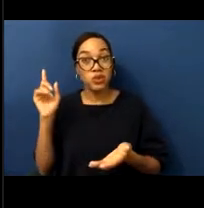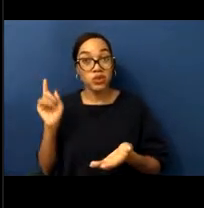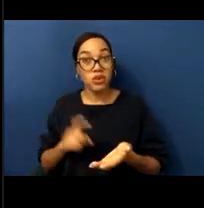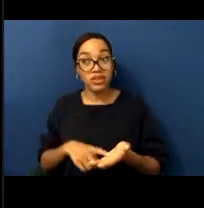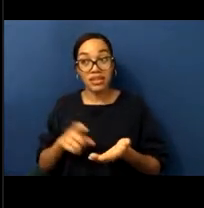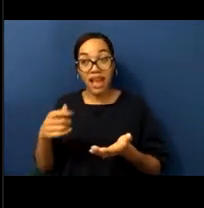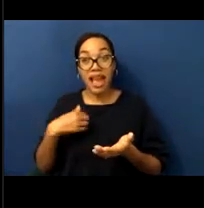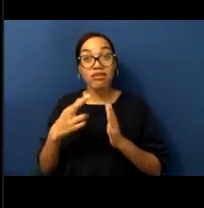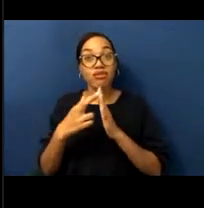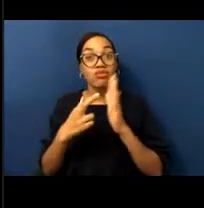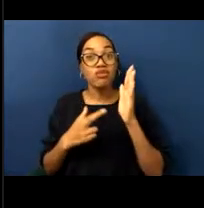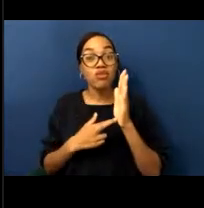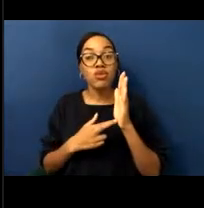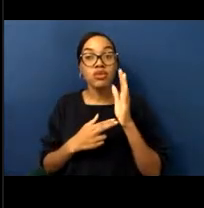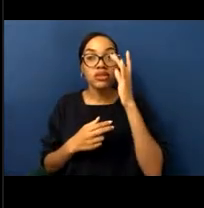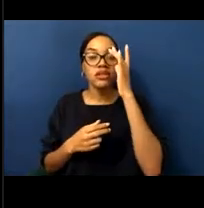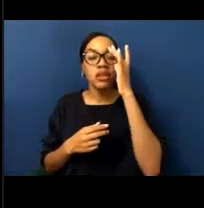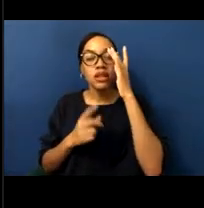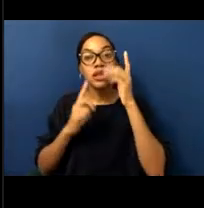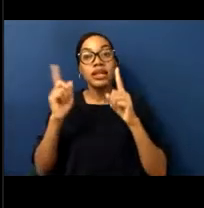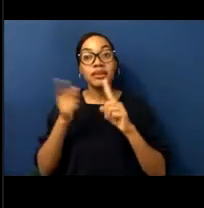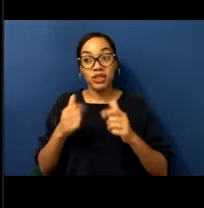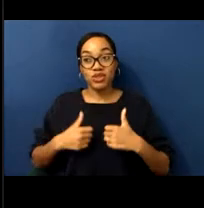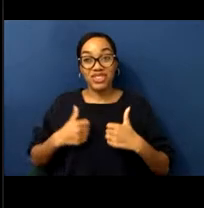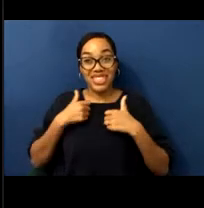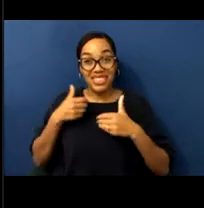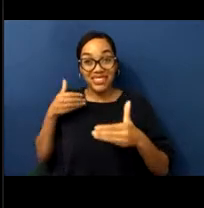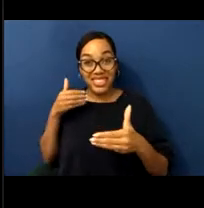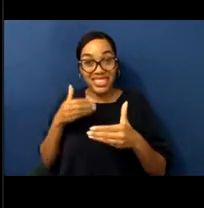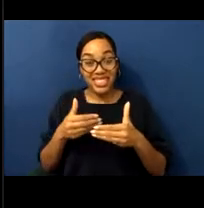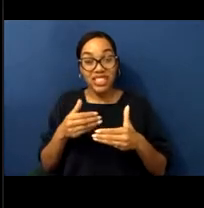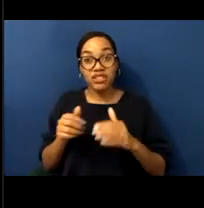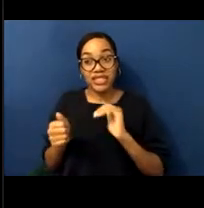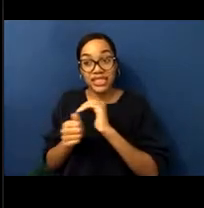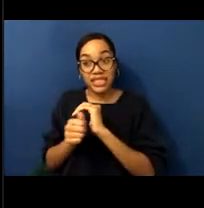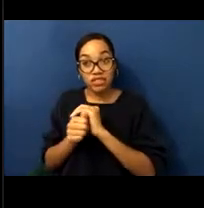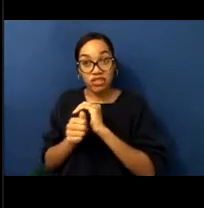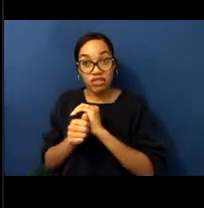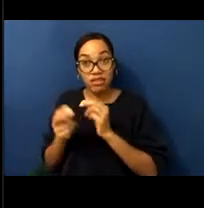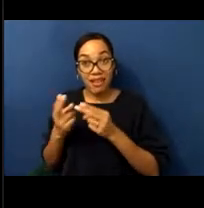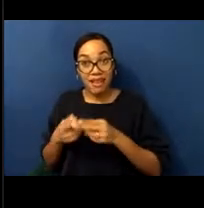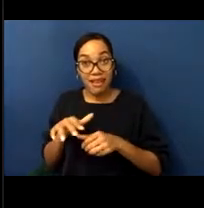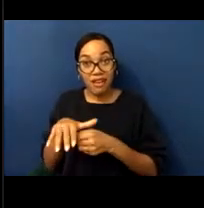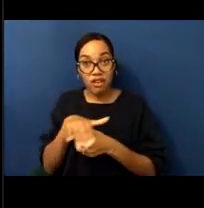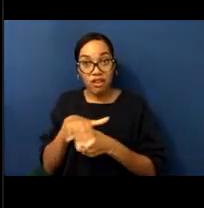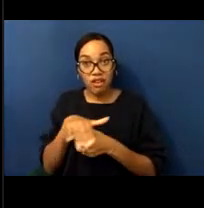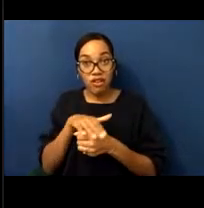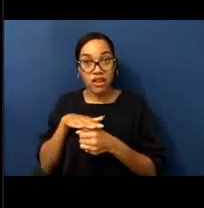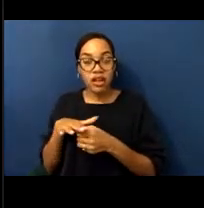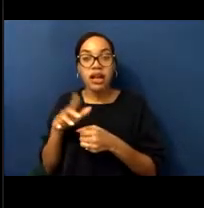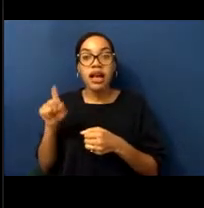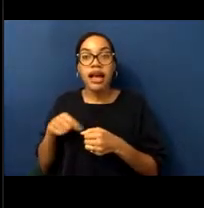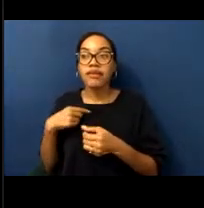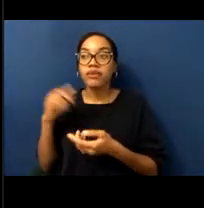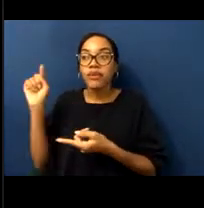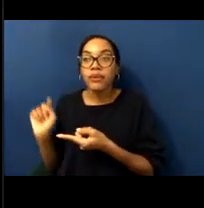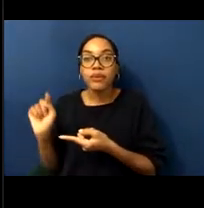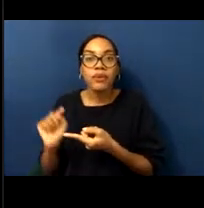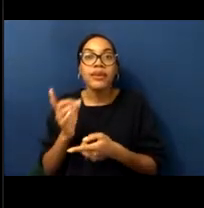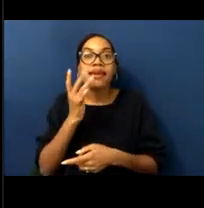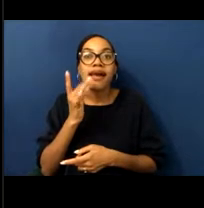turtle nesting beaches, they have to turn down their lights or use special red filtered lights near their homes that are close to the beach so that when baby